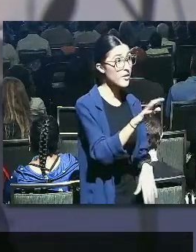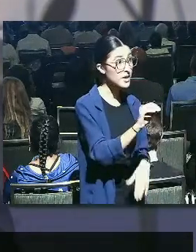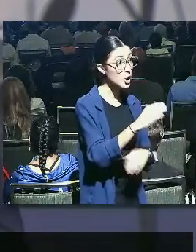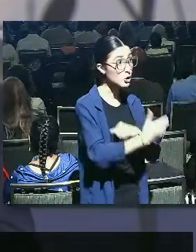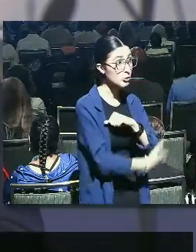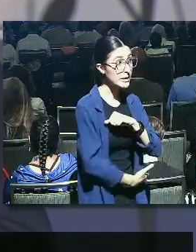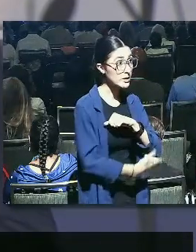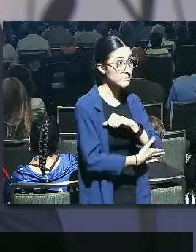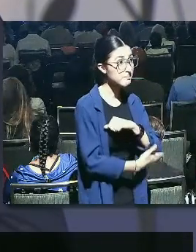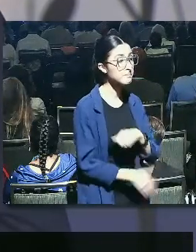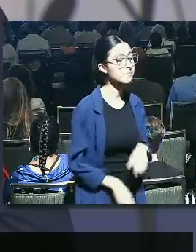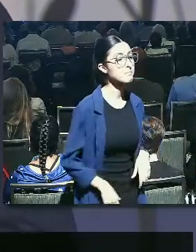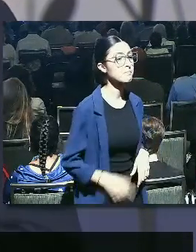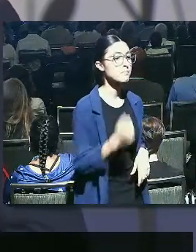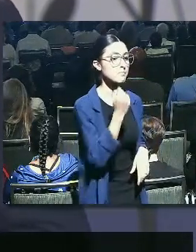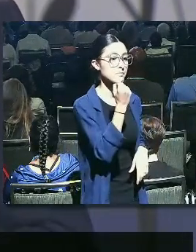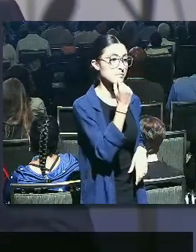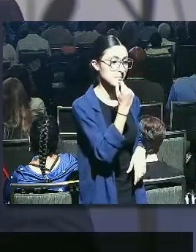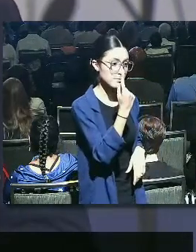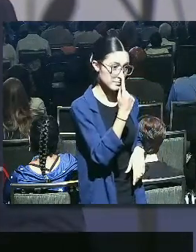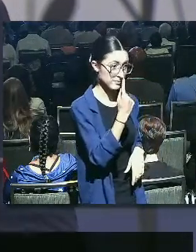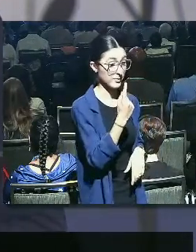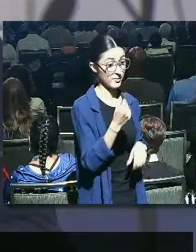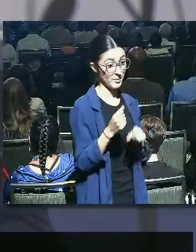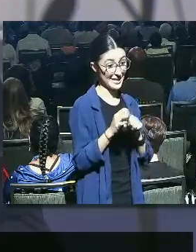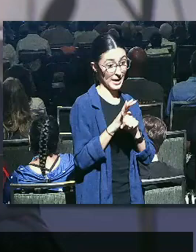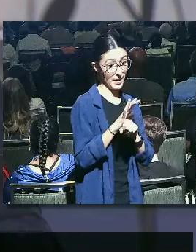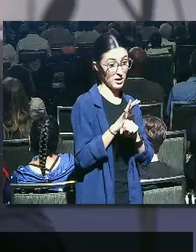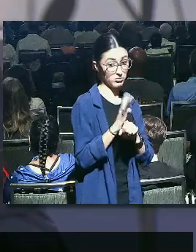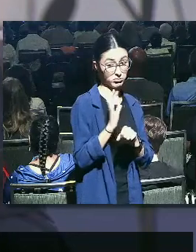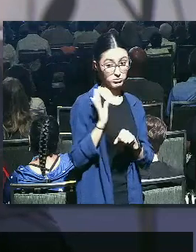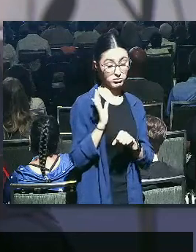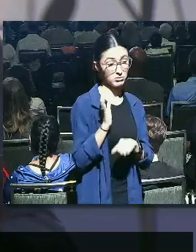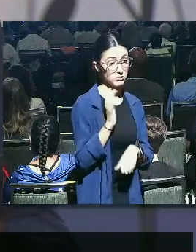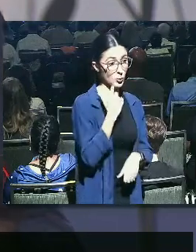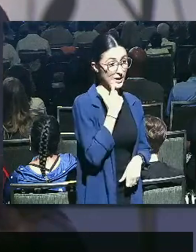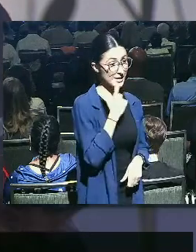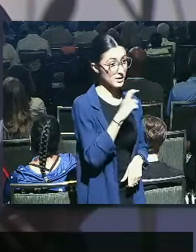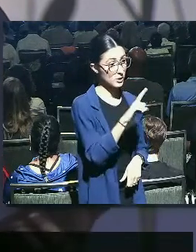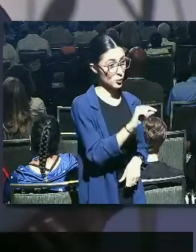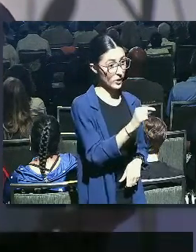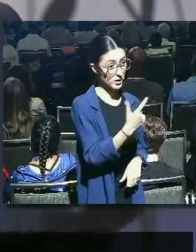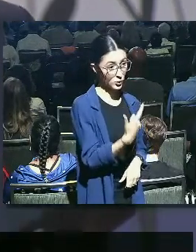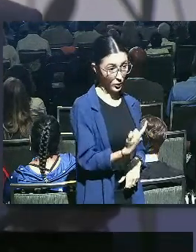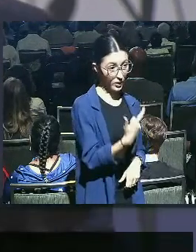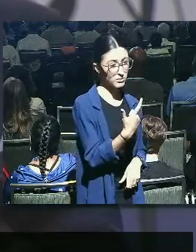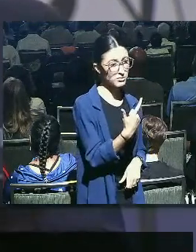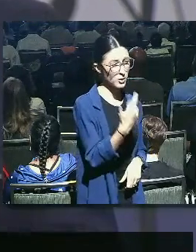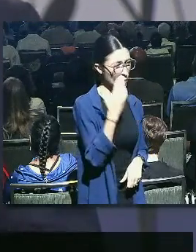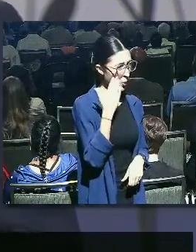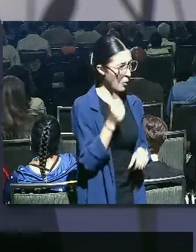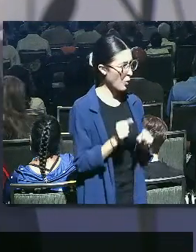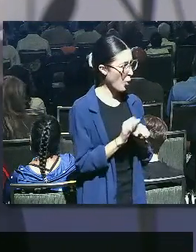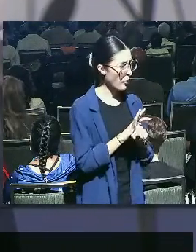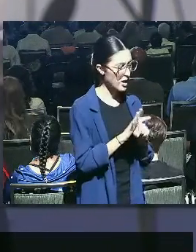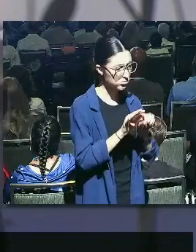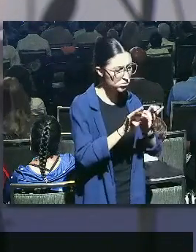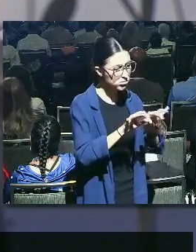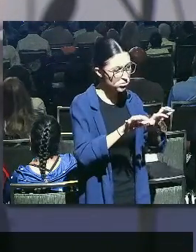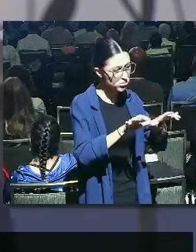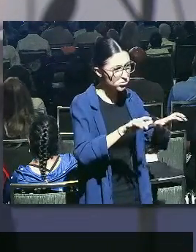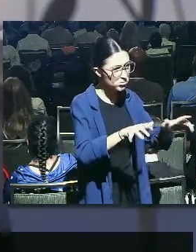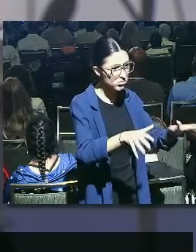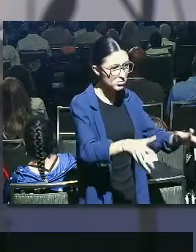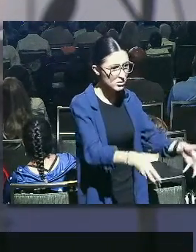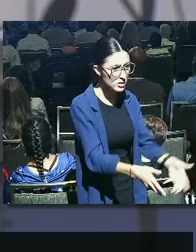of 2021, with COVID spreading all over the world,